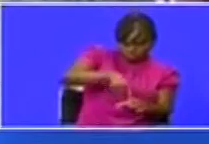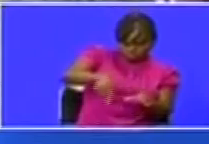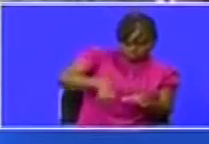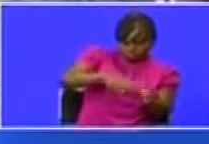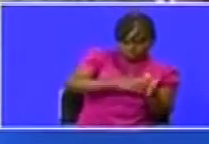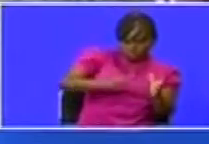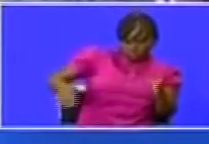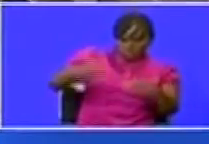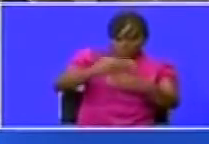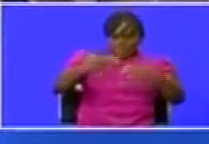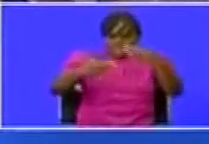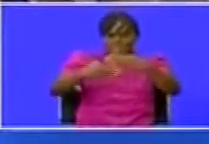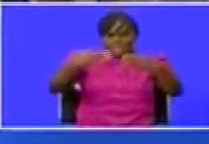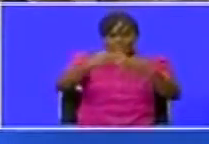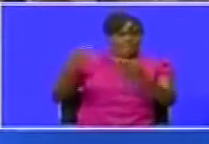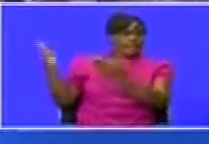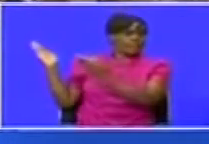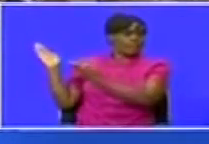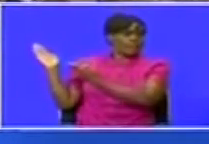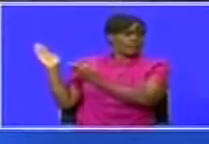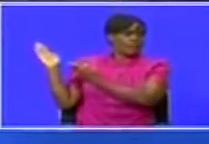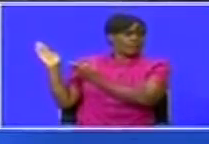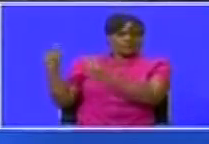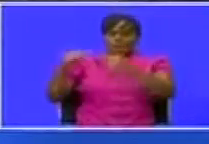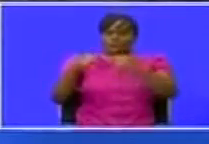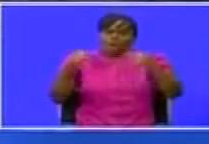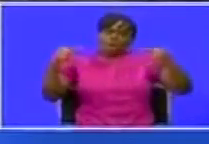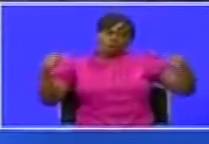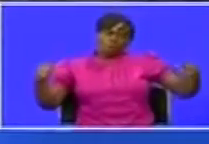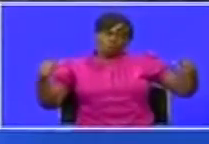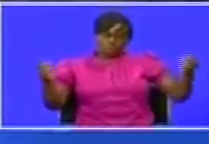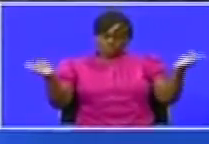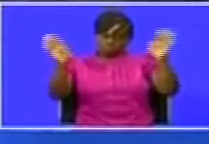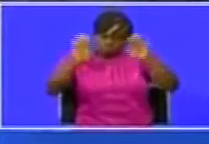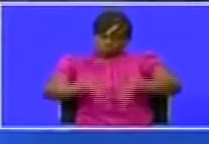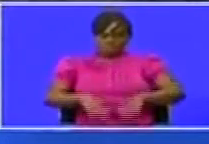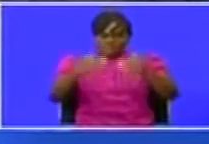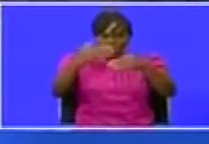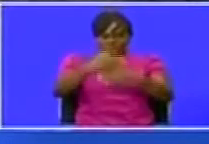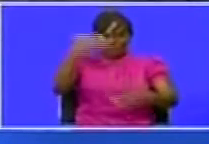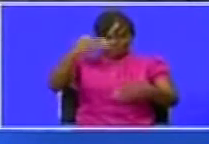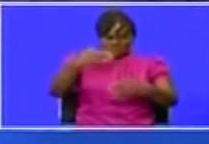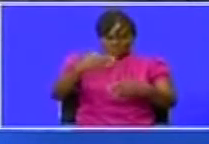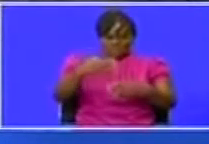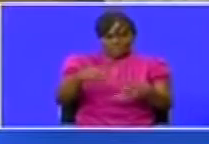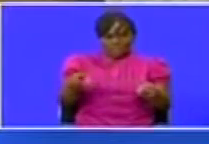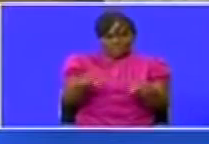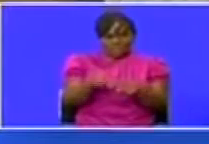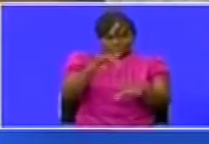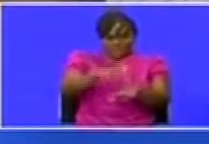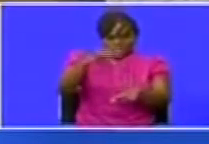and turning here, at the opposite end of the collapsed building, the debris is